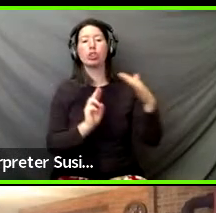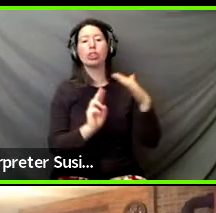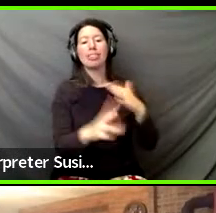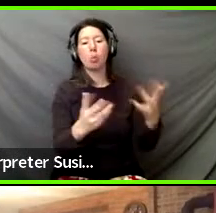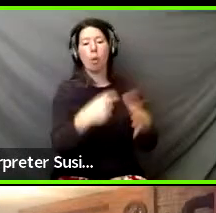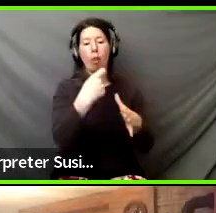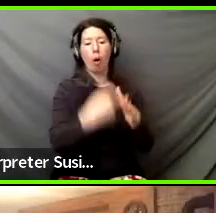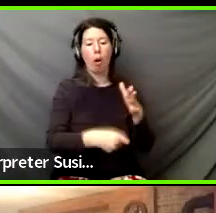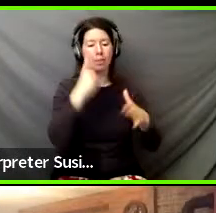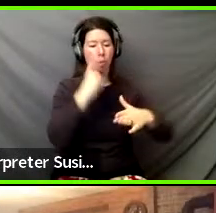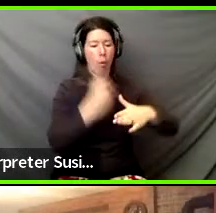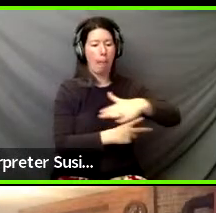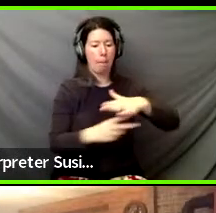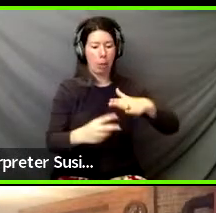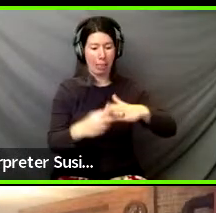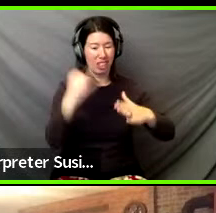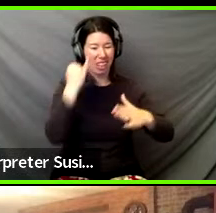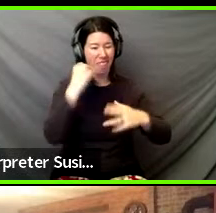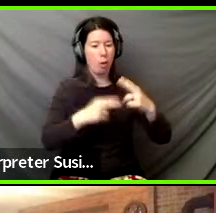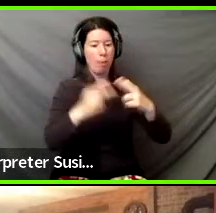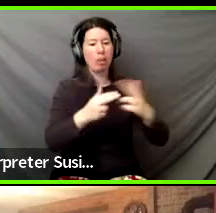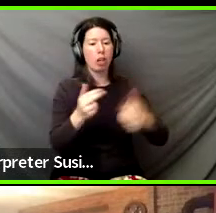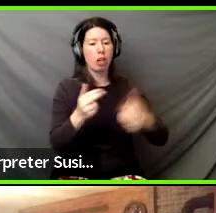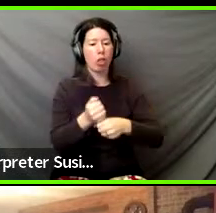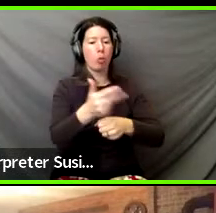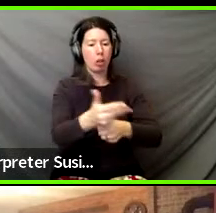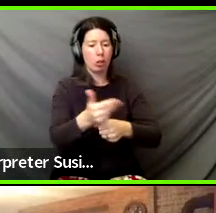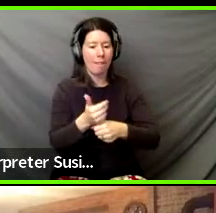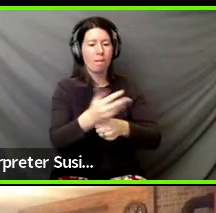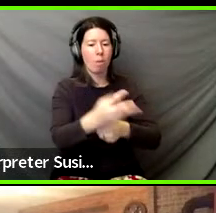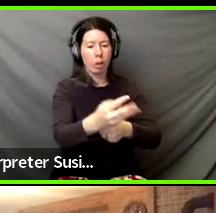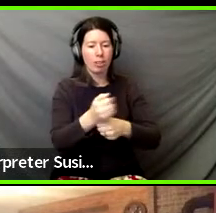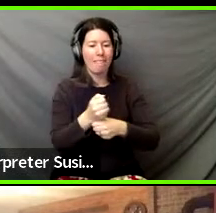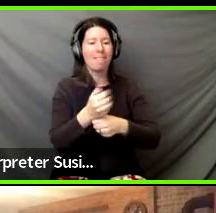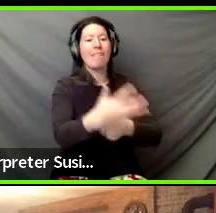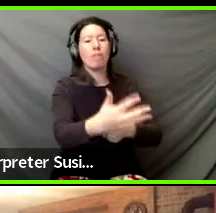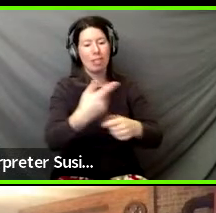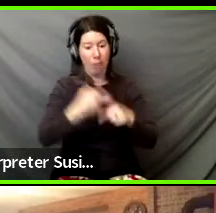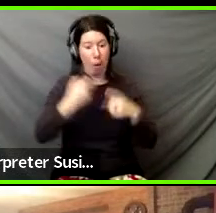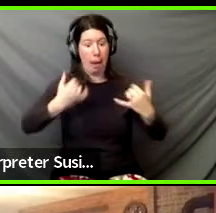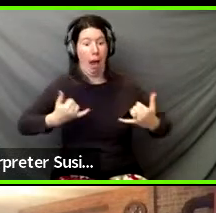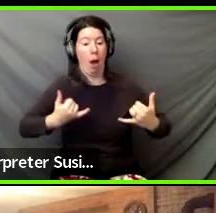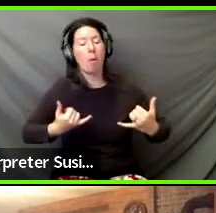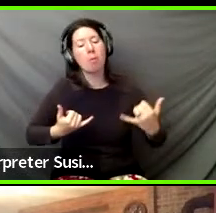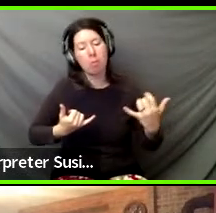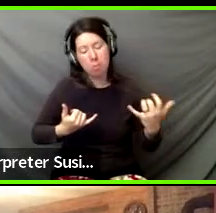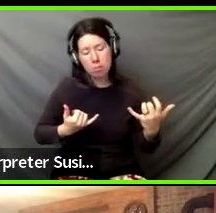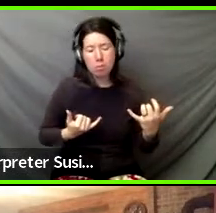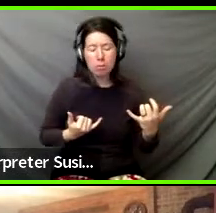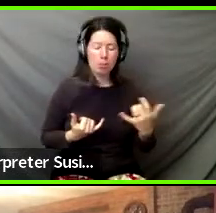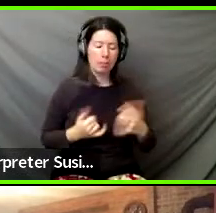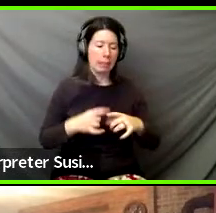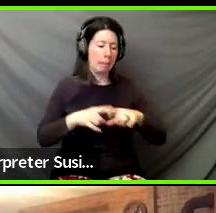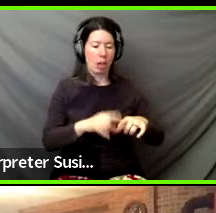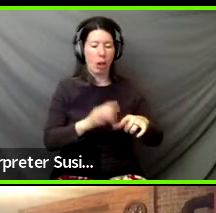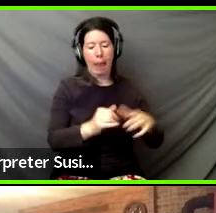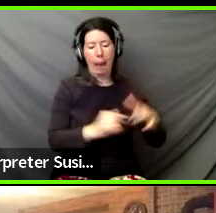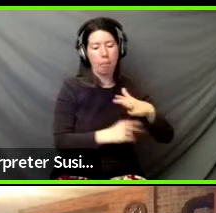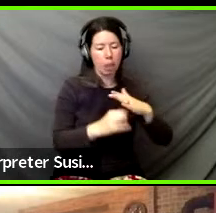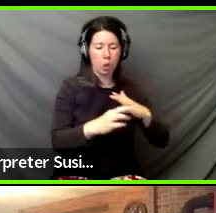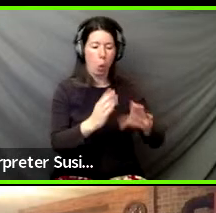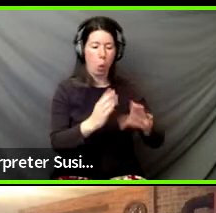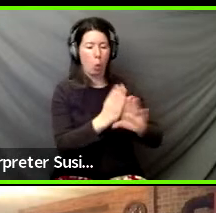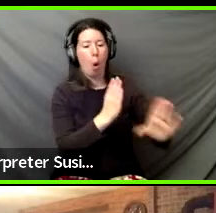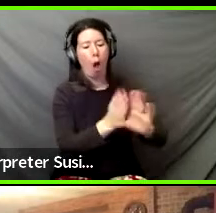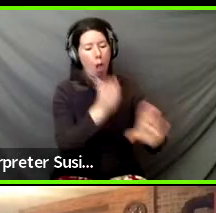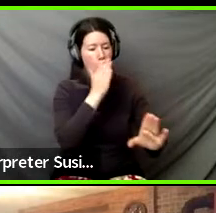of the bridge to build 3 or 4 or 5 years from now, based on what our schedule is, when that bridge or when that wall or whatever the element is would be